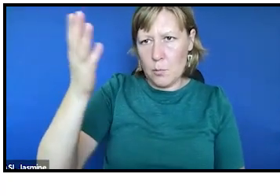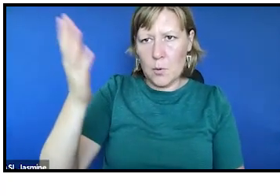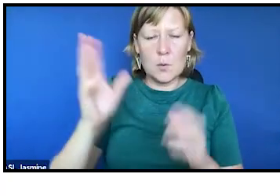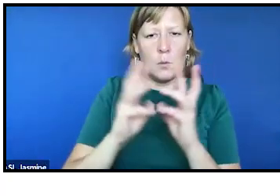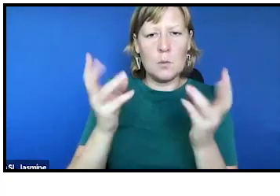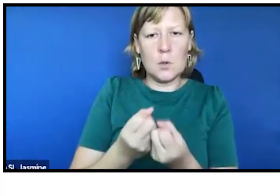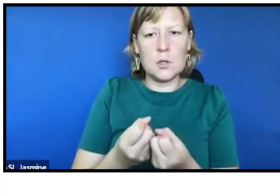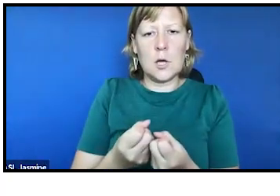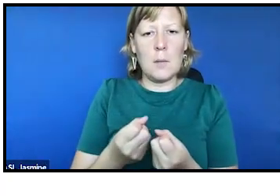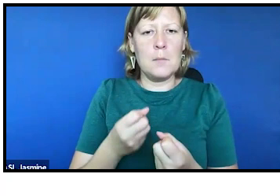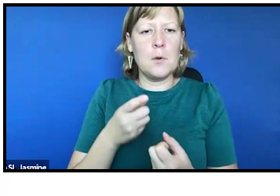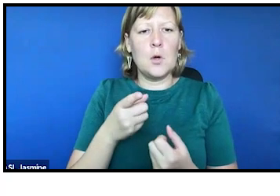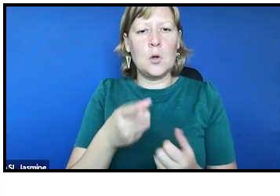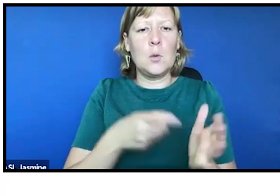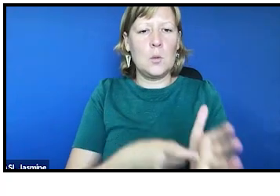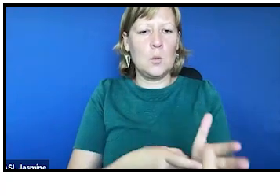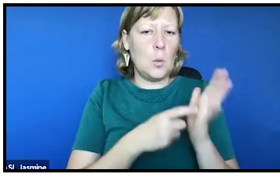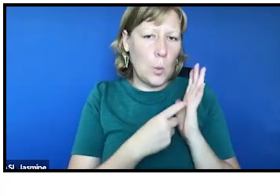that you need